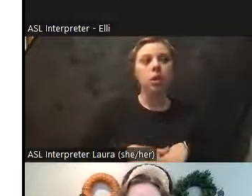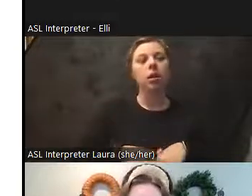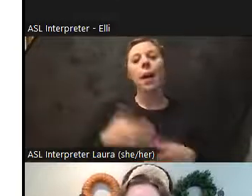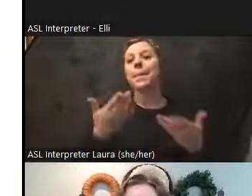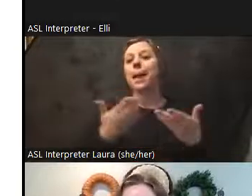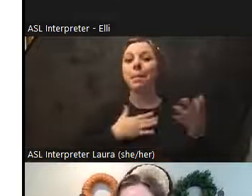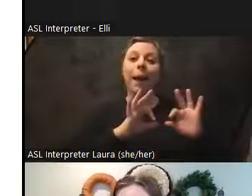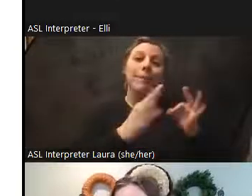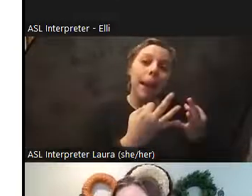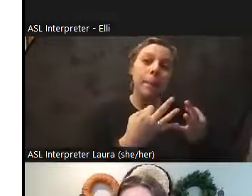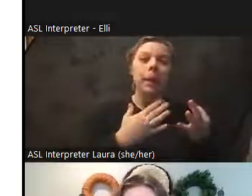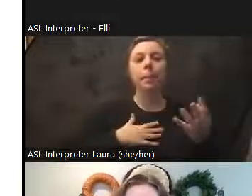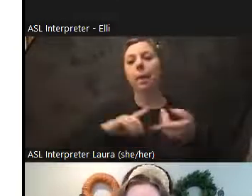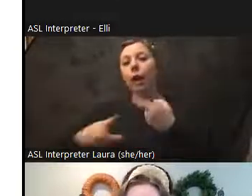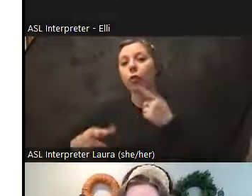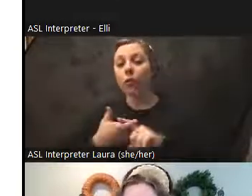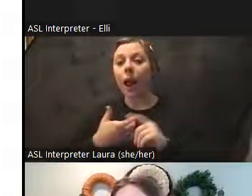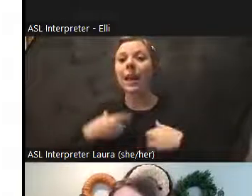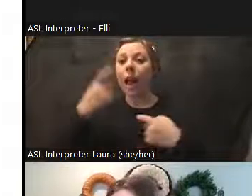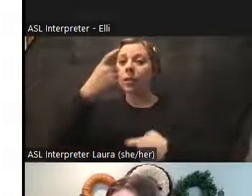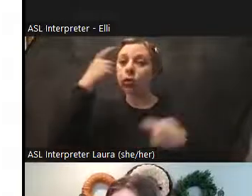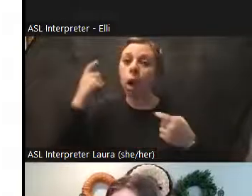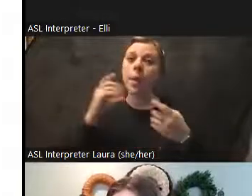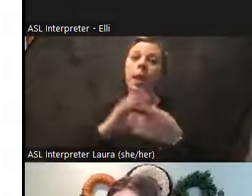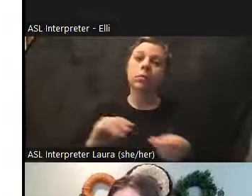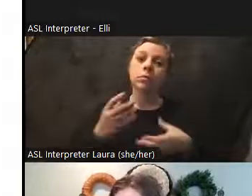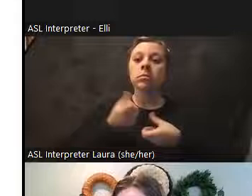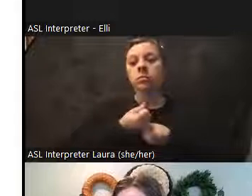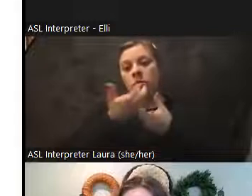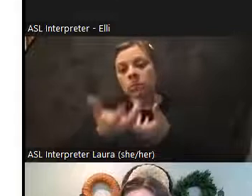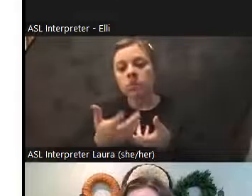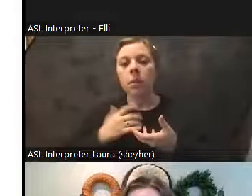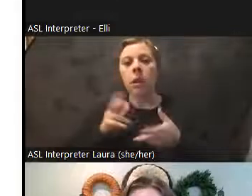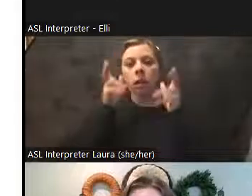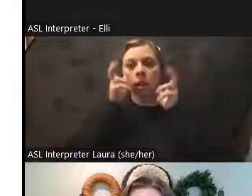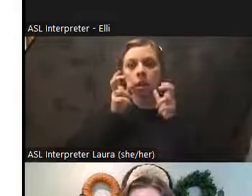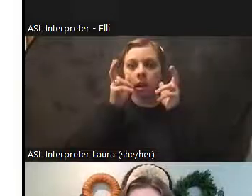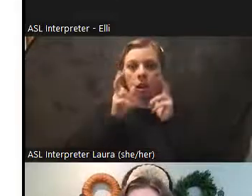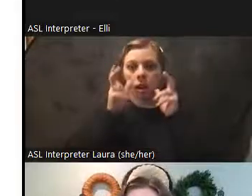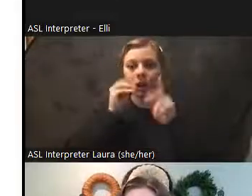family had, and that would expose you to trauma as well.